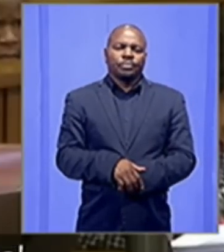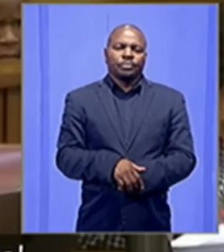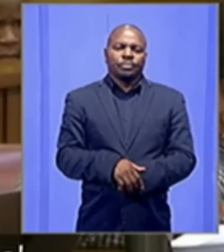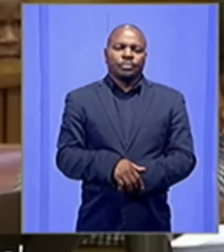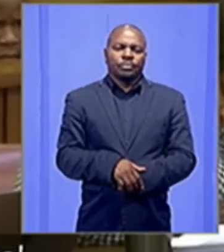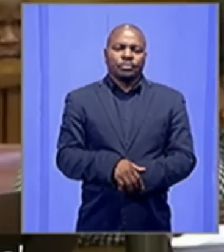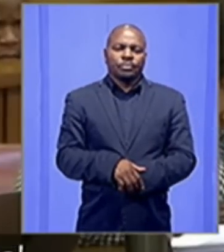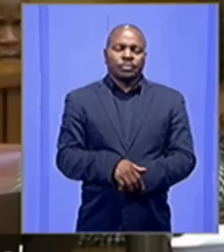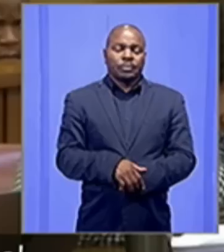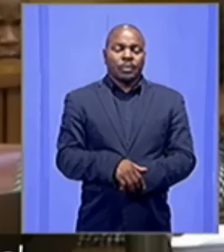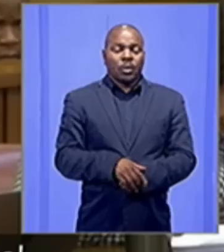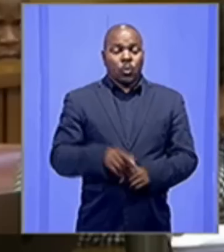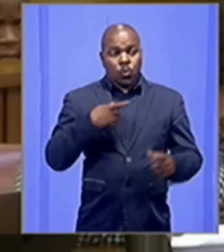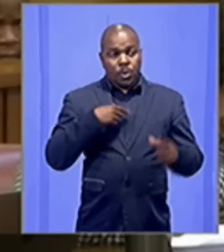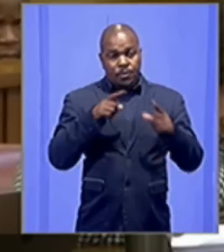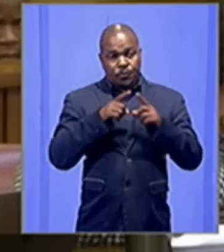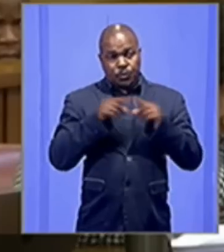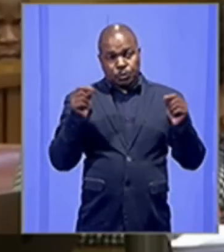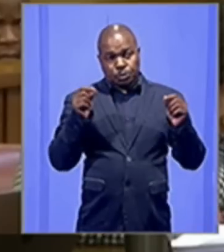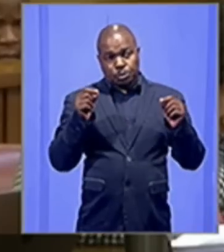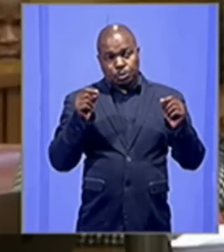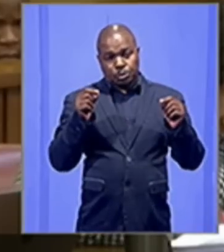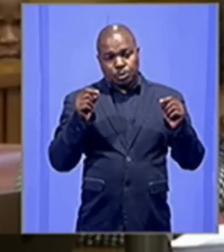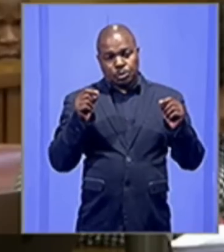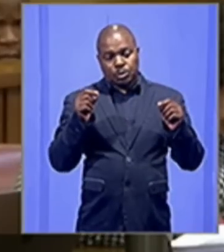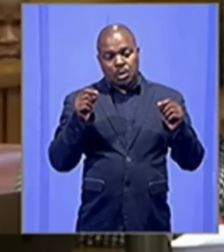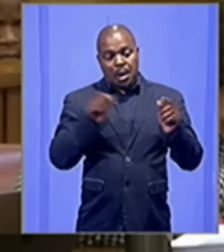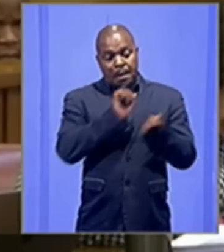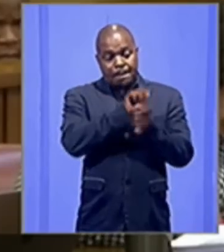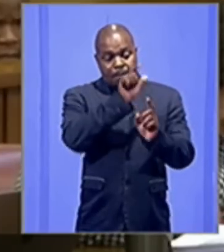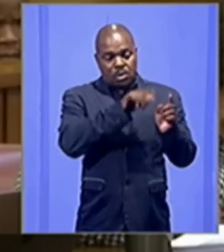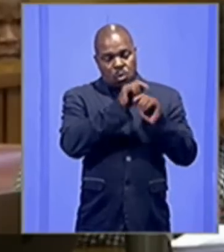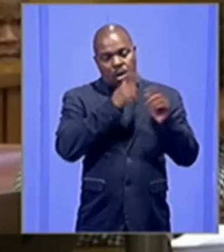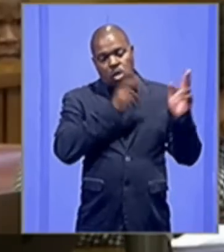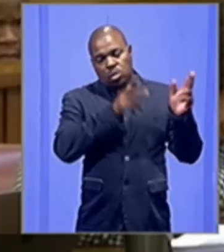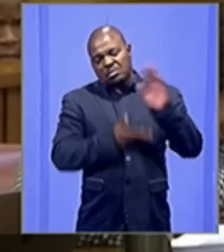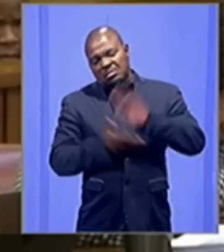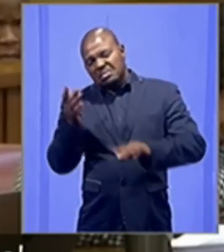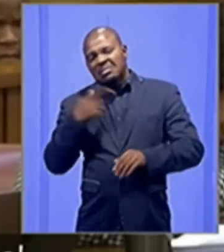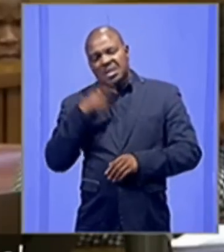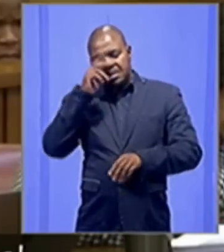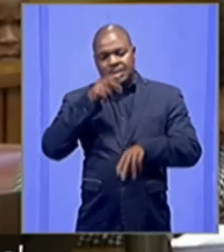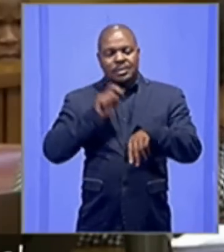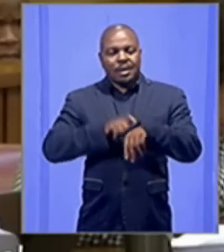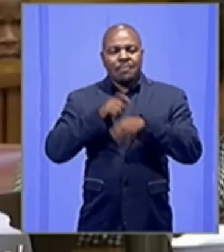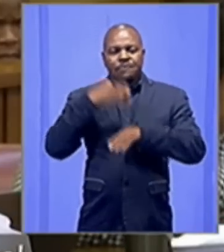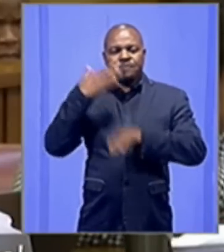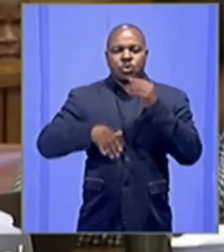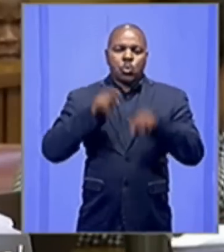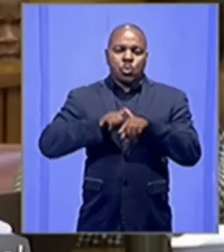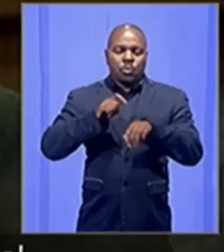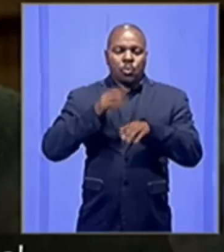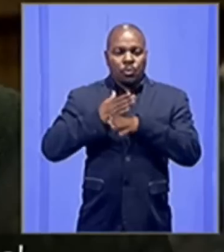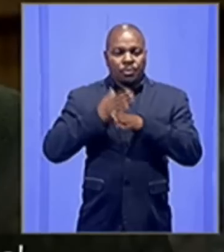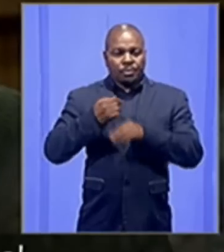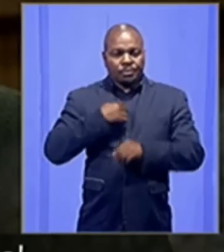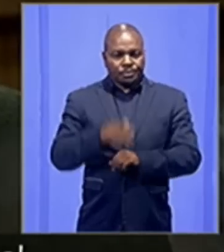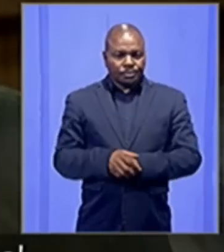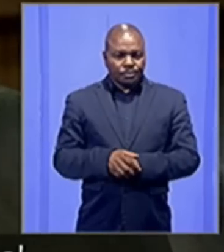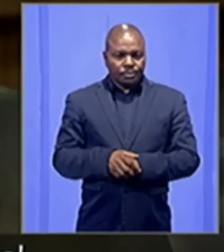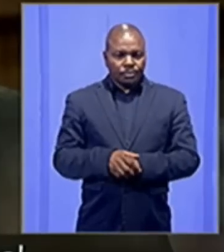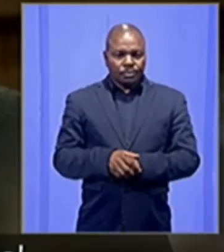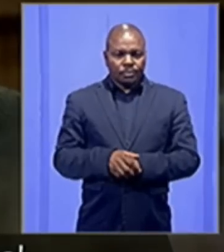After we left the accused there, it was time to knock off. Yes. Did Constable